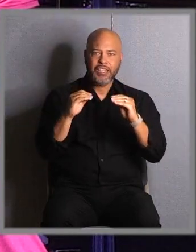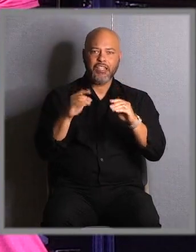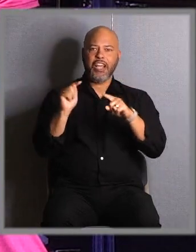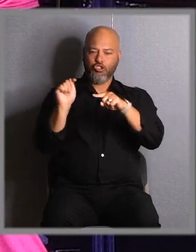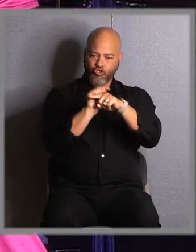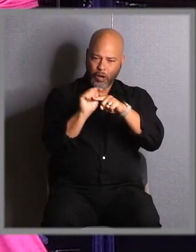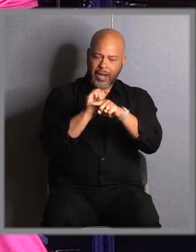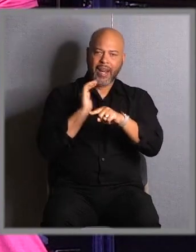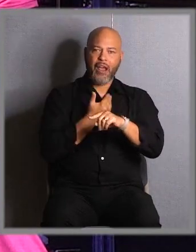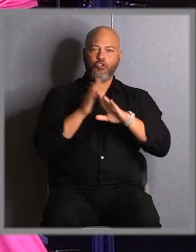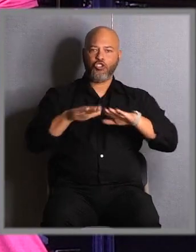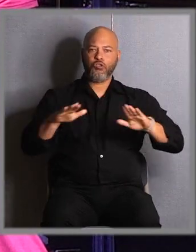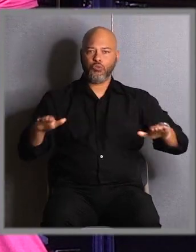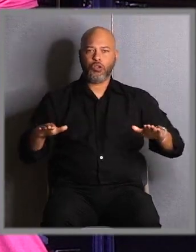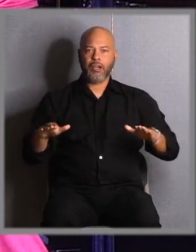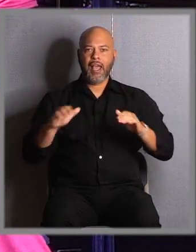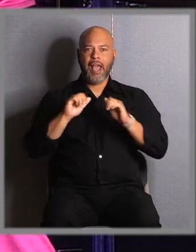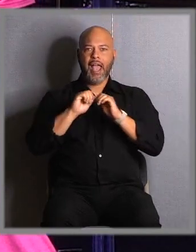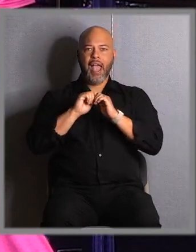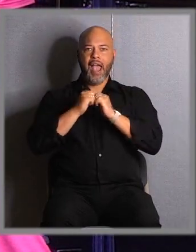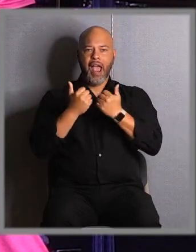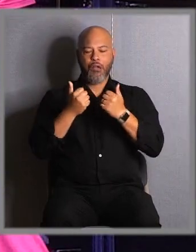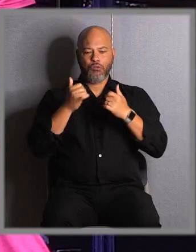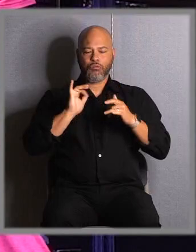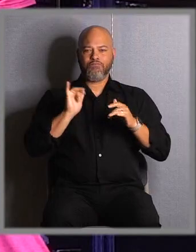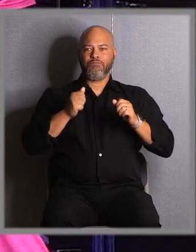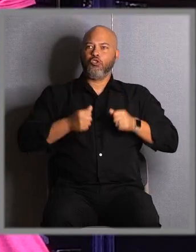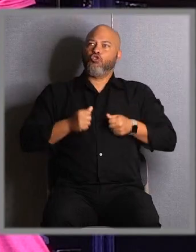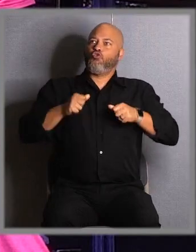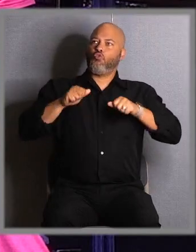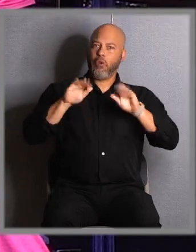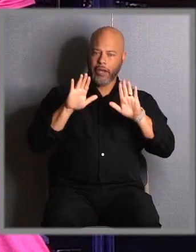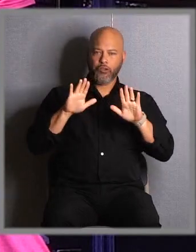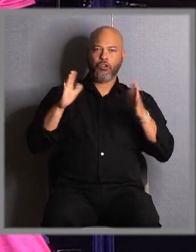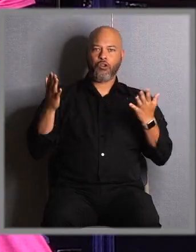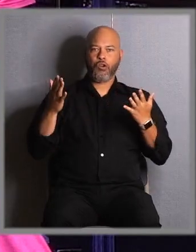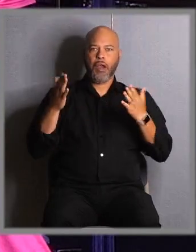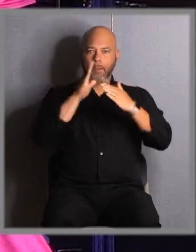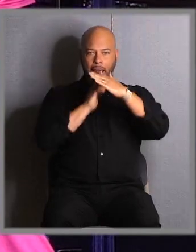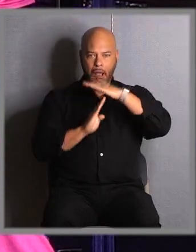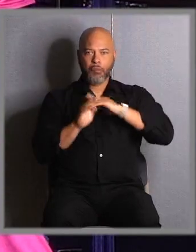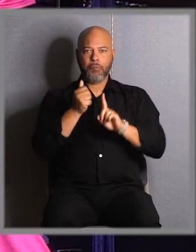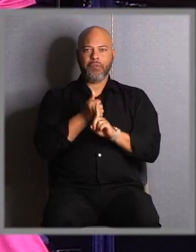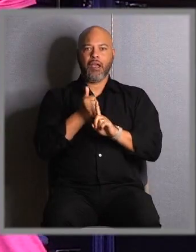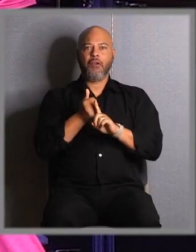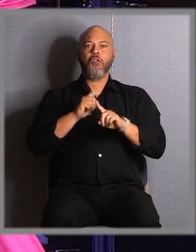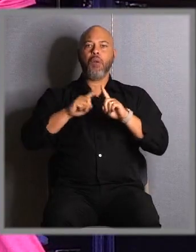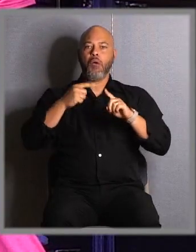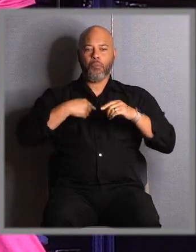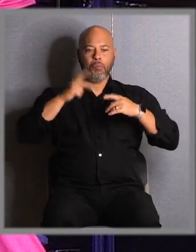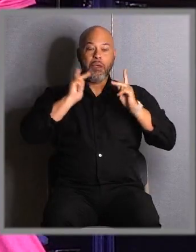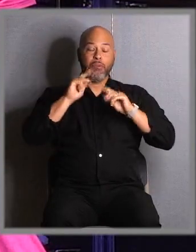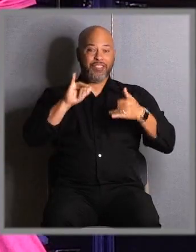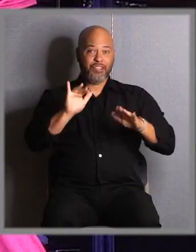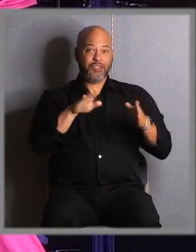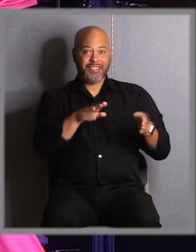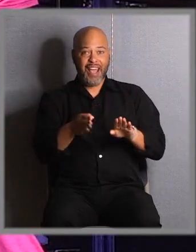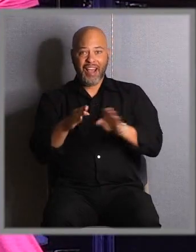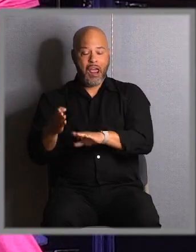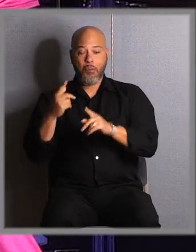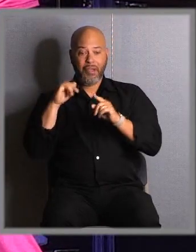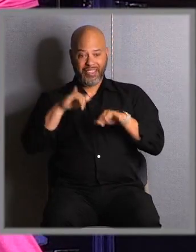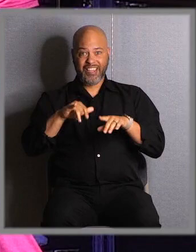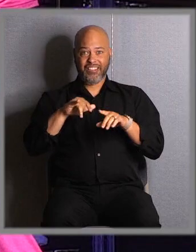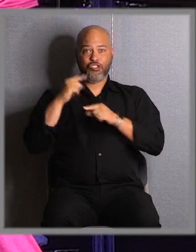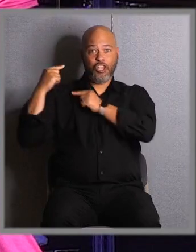train our children how to surrender. But yet and still we're losing lives because this generation ain't talking